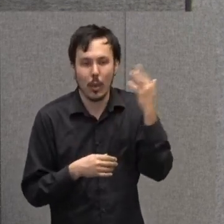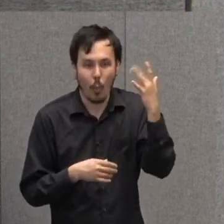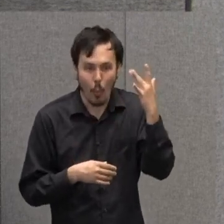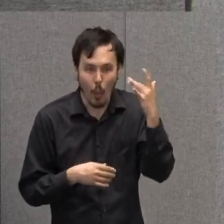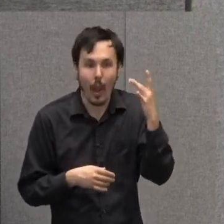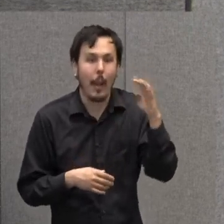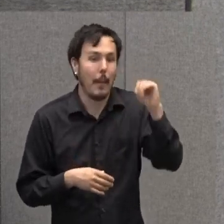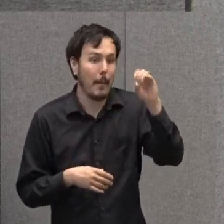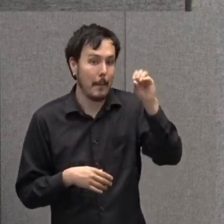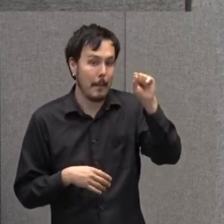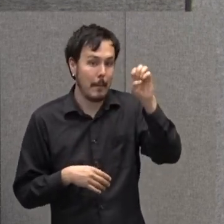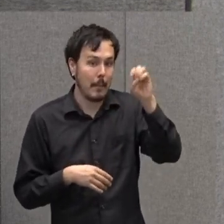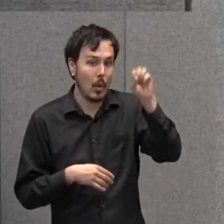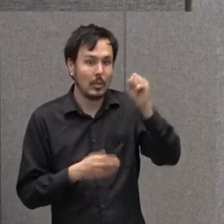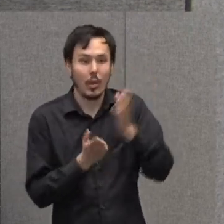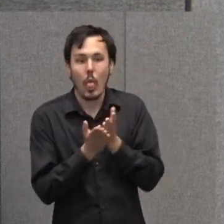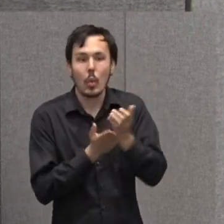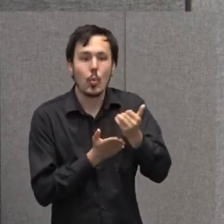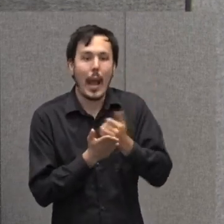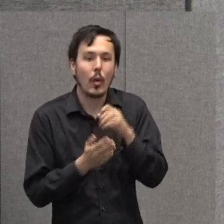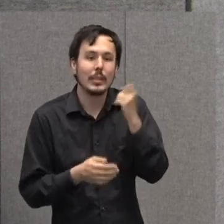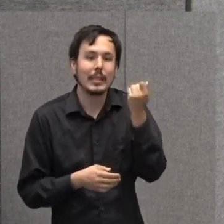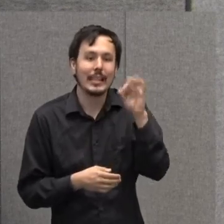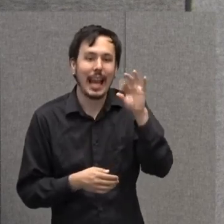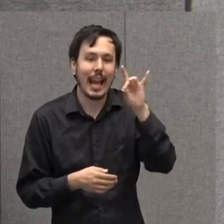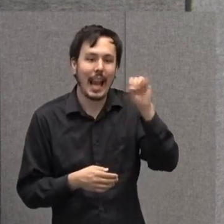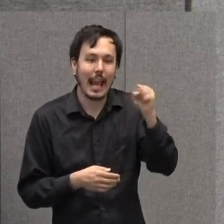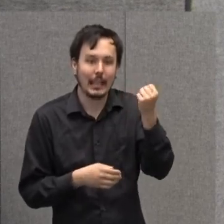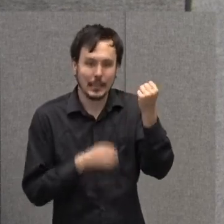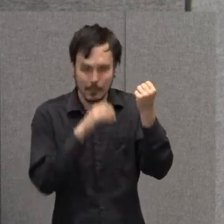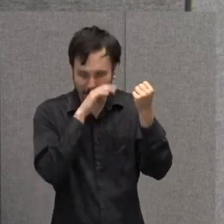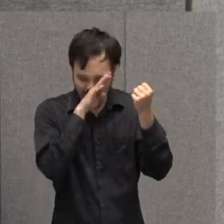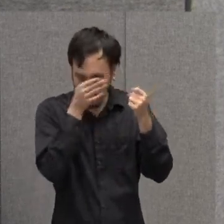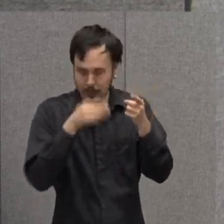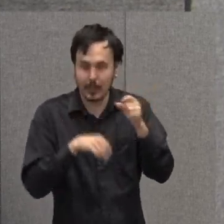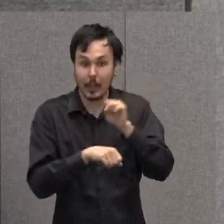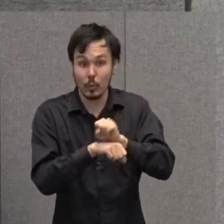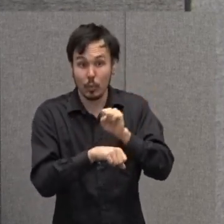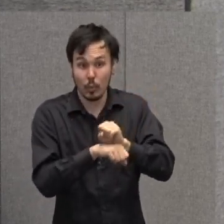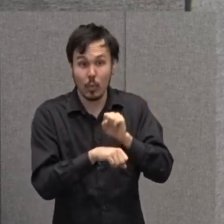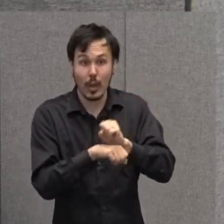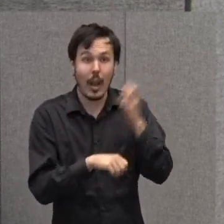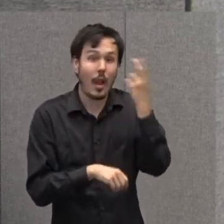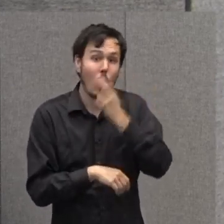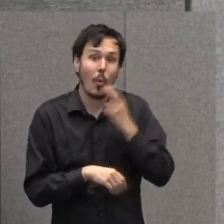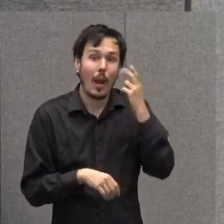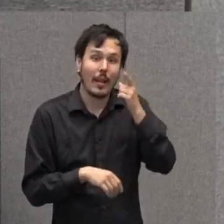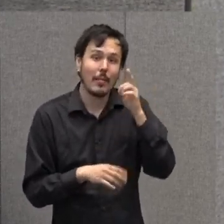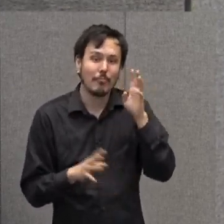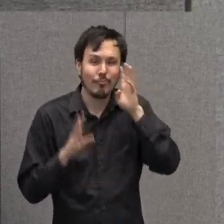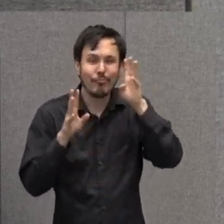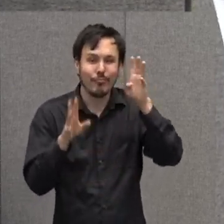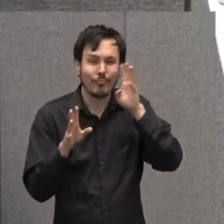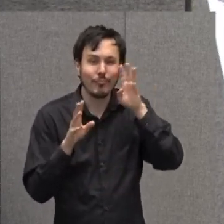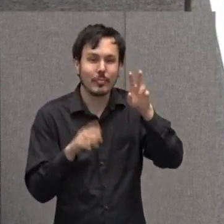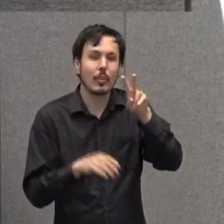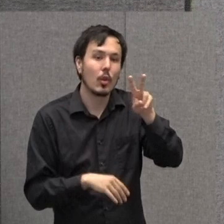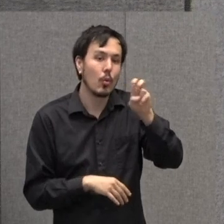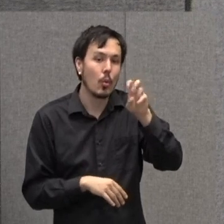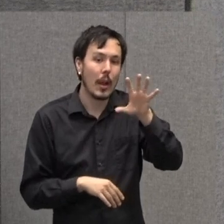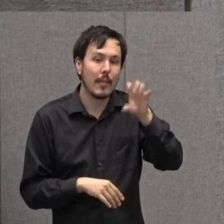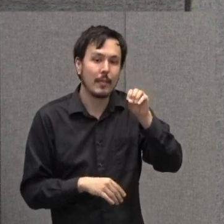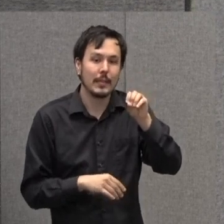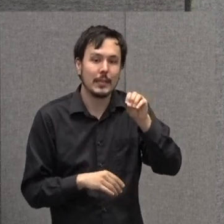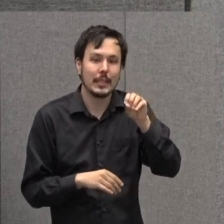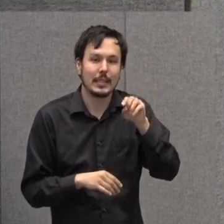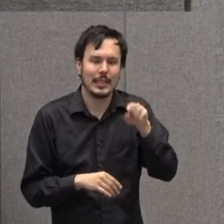is because throughout the 1980s, he worked in Hawaii, and he created about 250